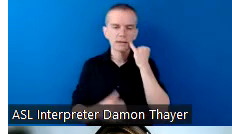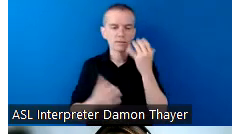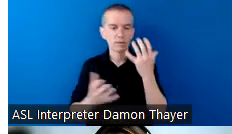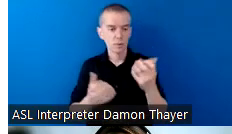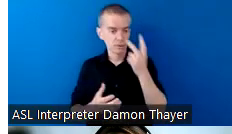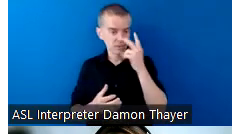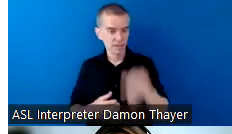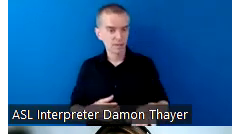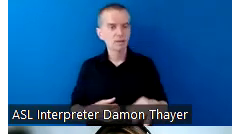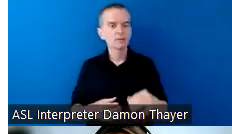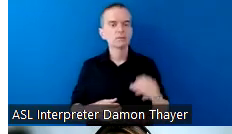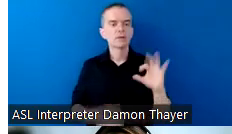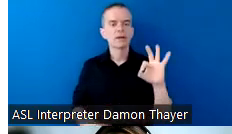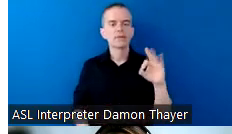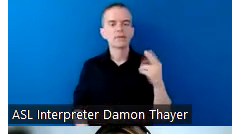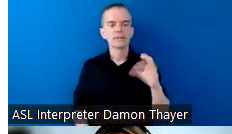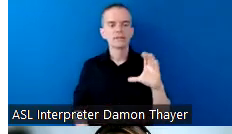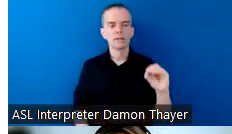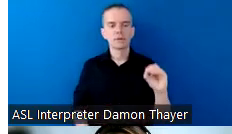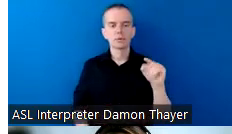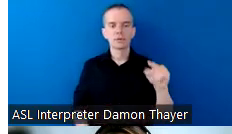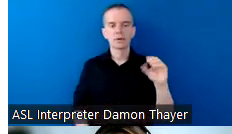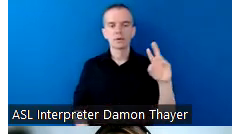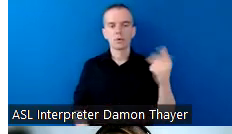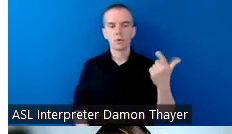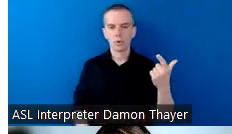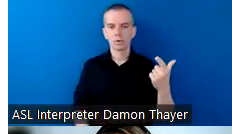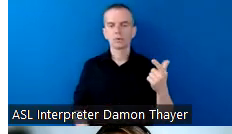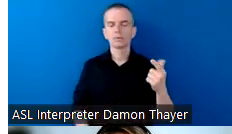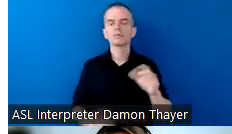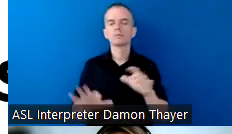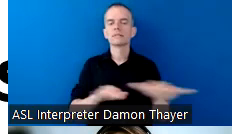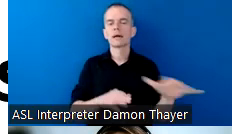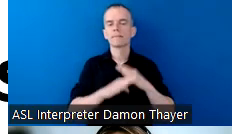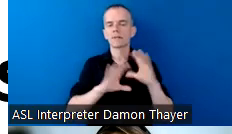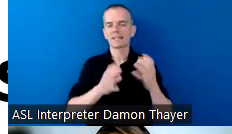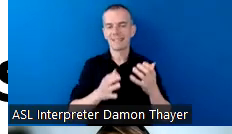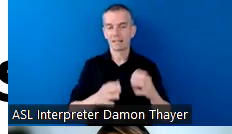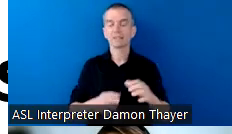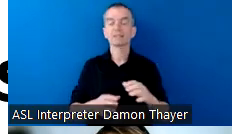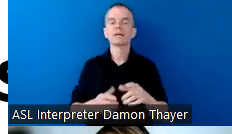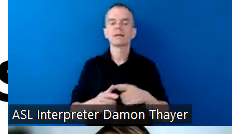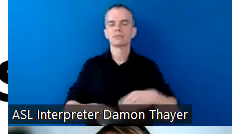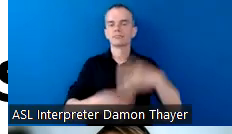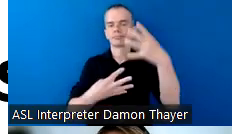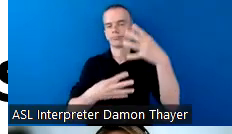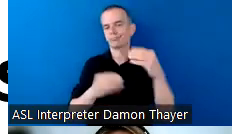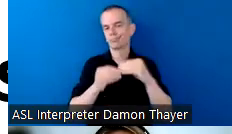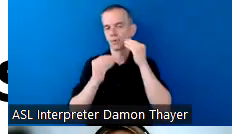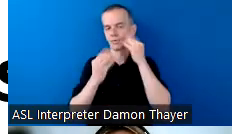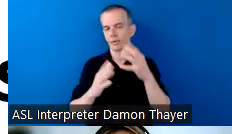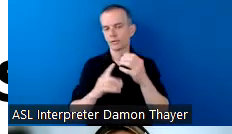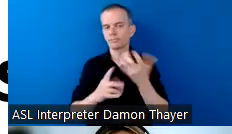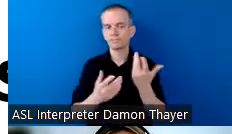type in protected classes in the search bar, and a chart will pop up for you to learn more about those. Next slide, thank